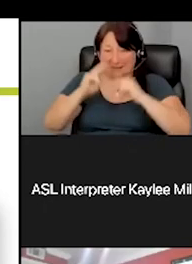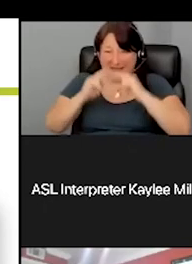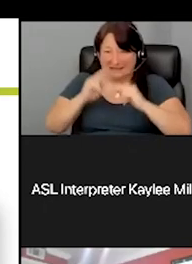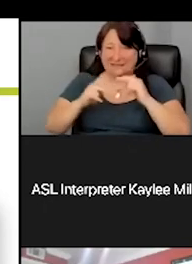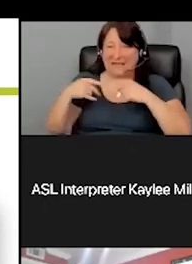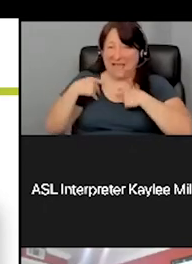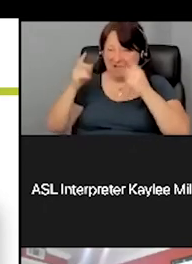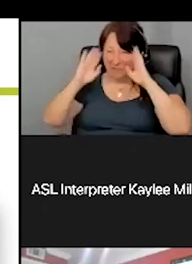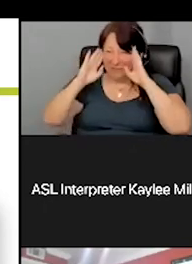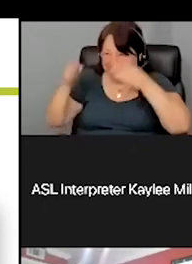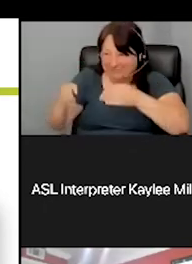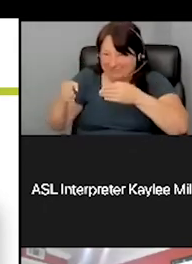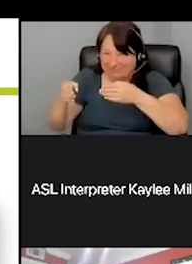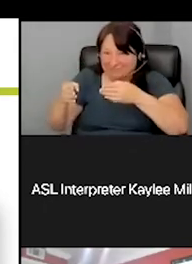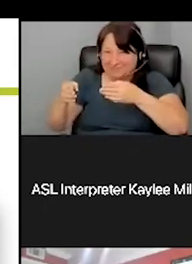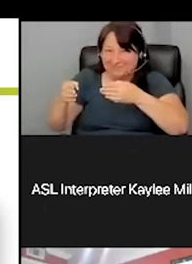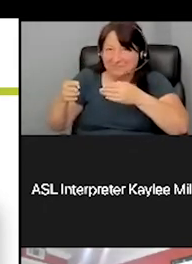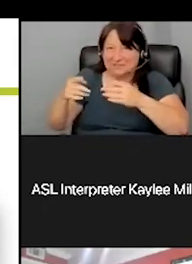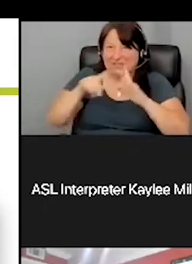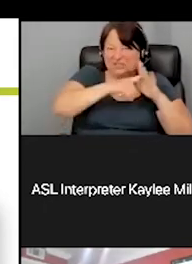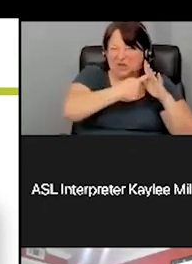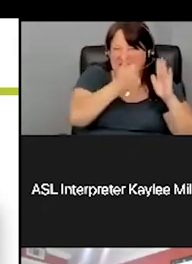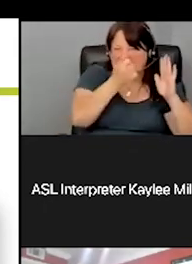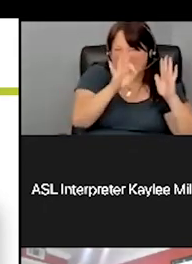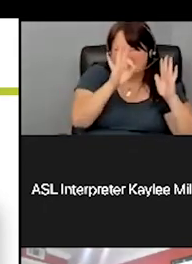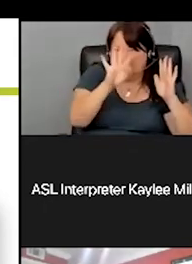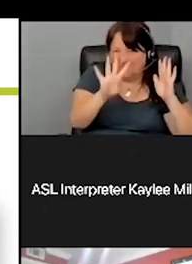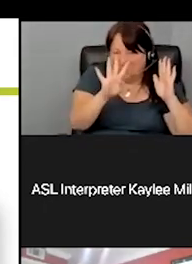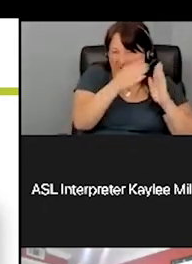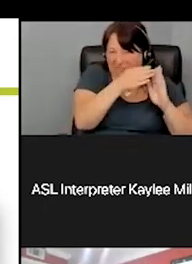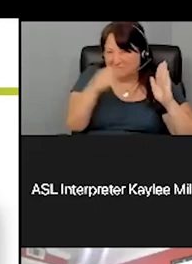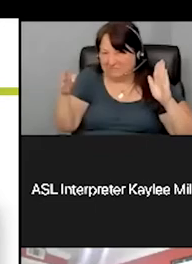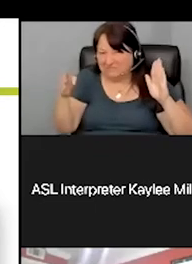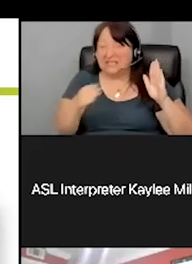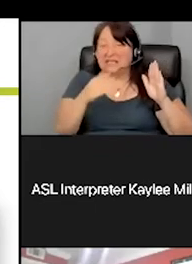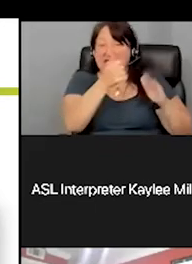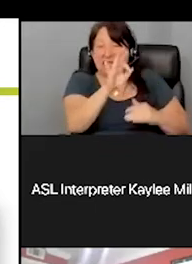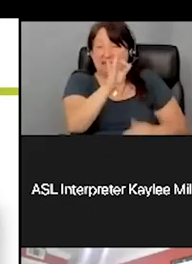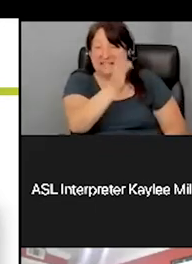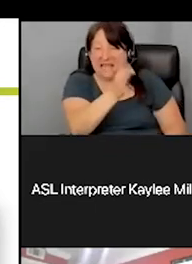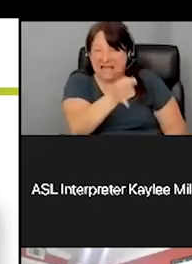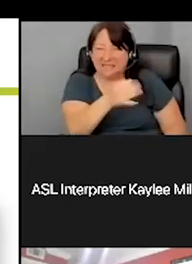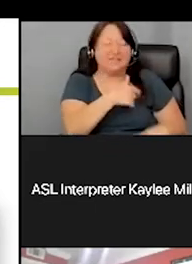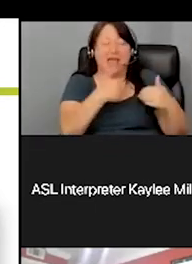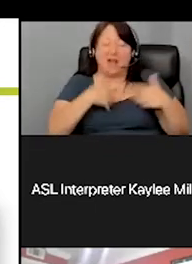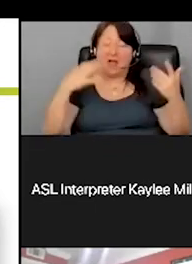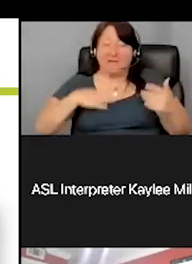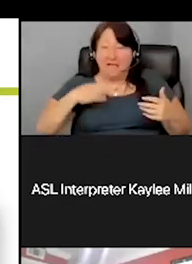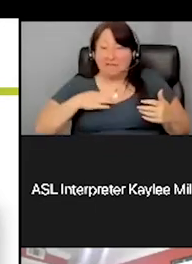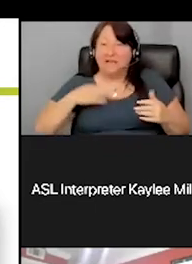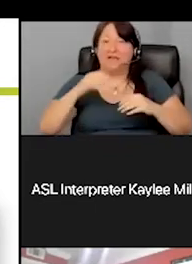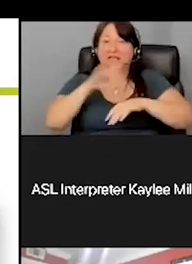that have been targeted since 1994. We initially had in the 90s a lot of voluntary seismic ordinances to repair these